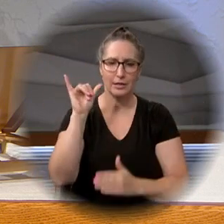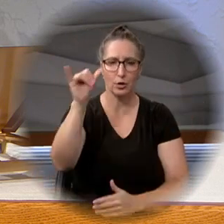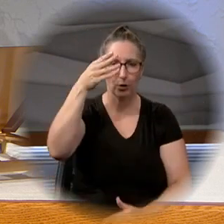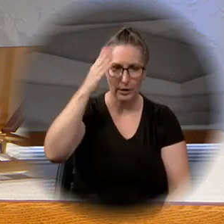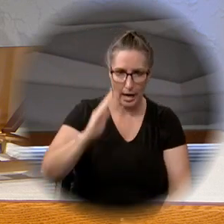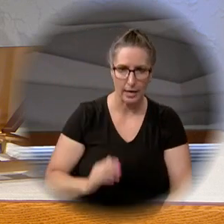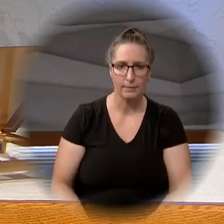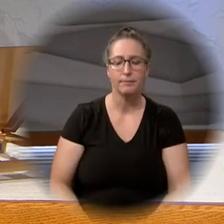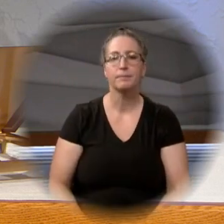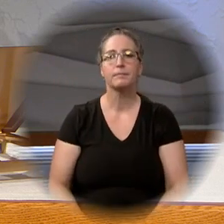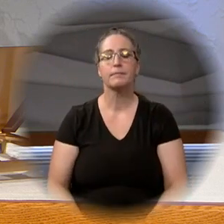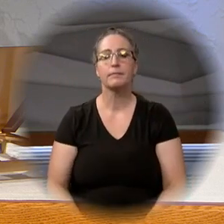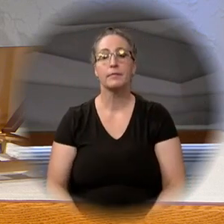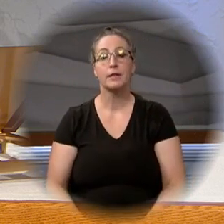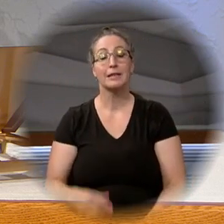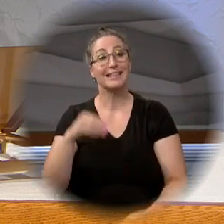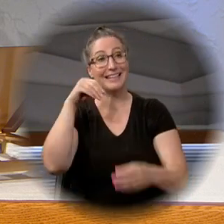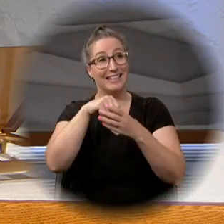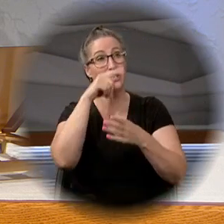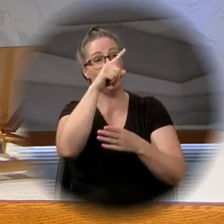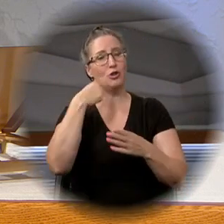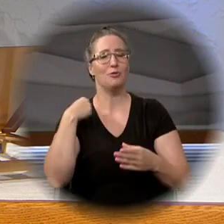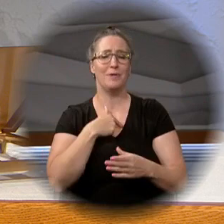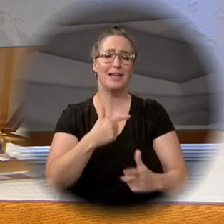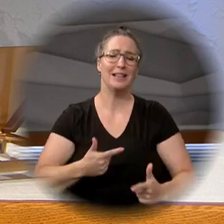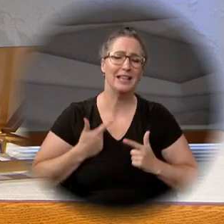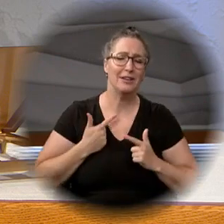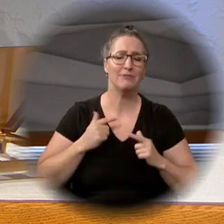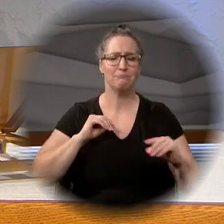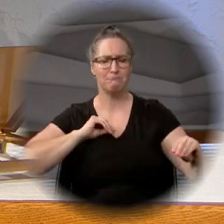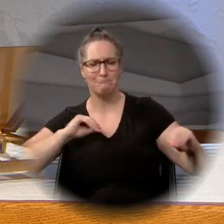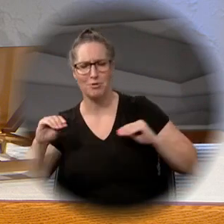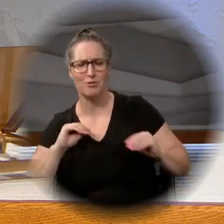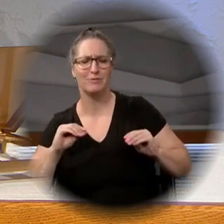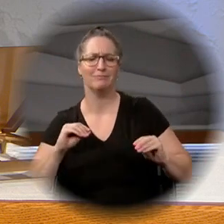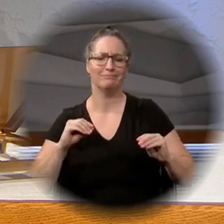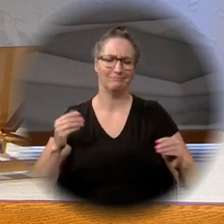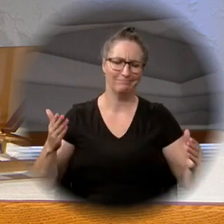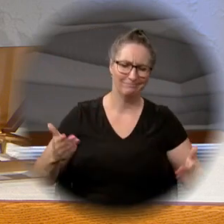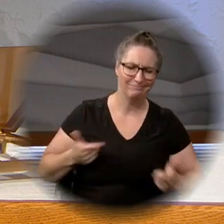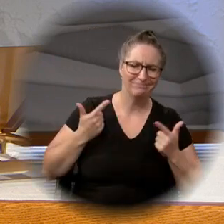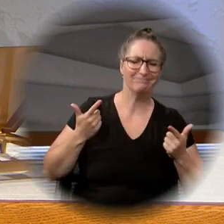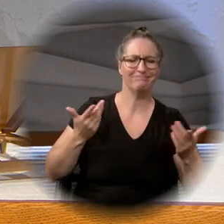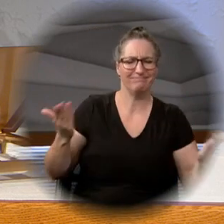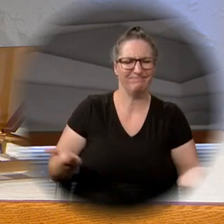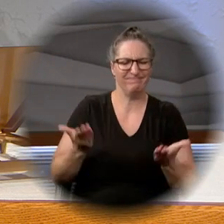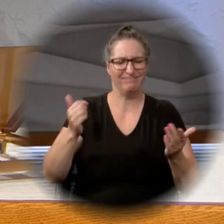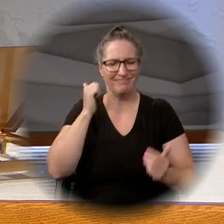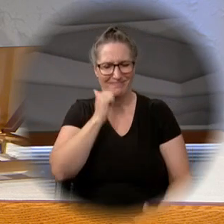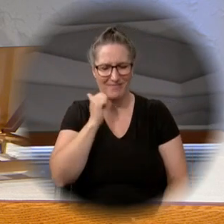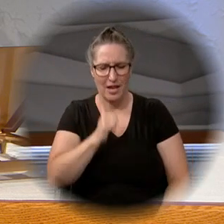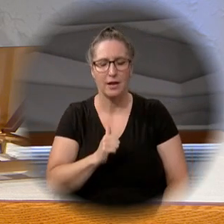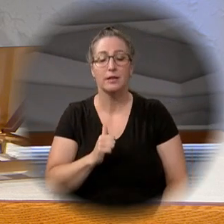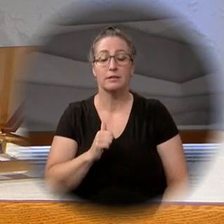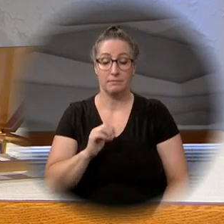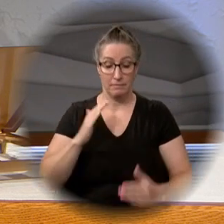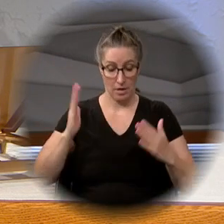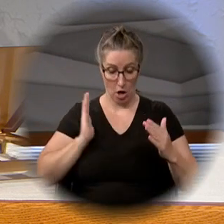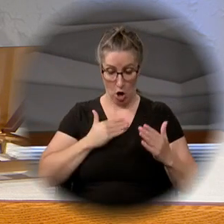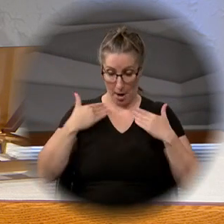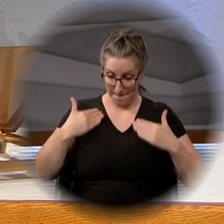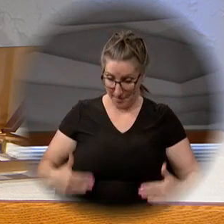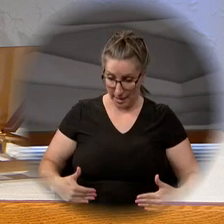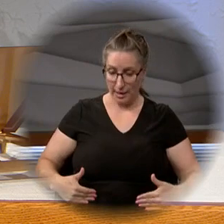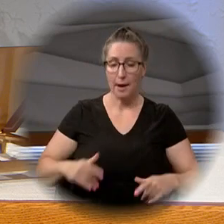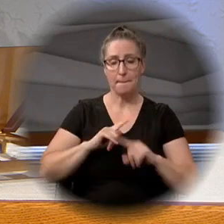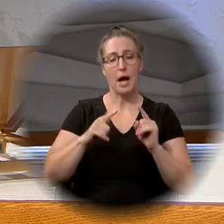God. For in you we live and move and have our being. And while in this body we not only experience the